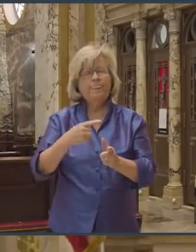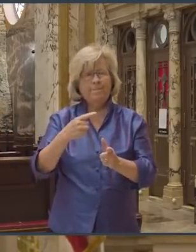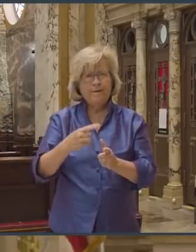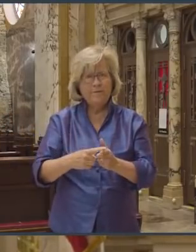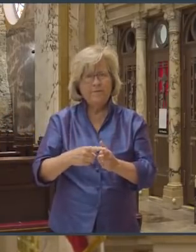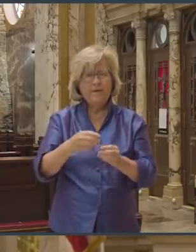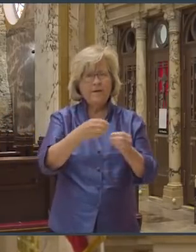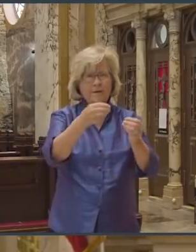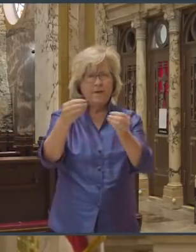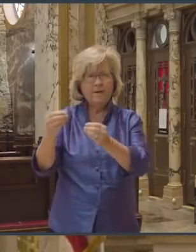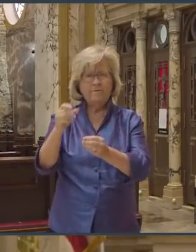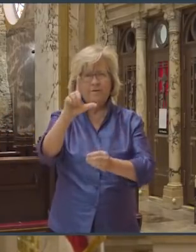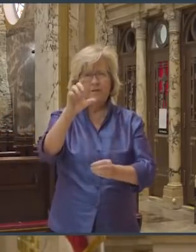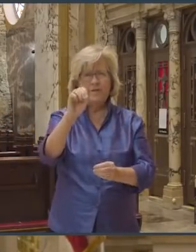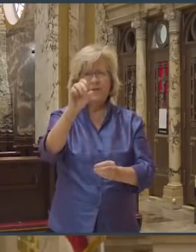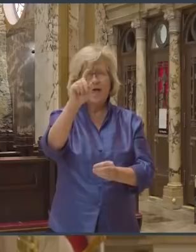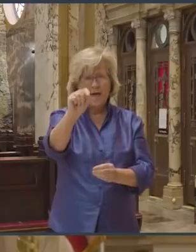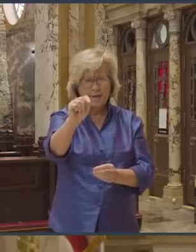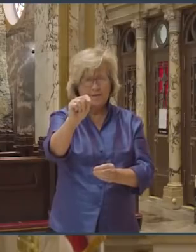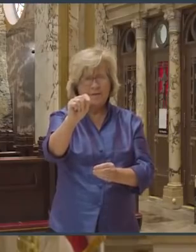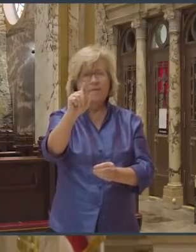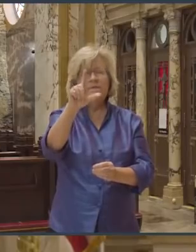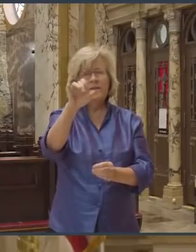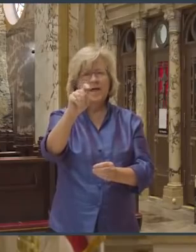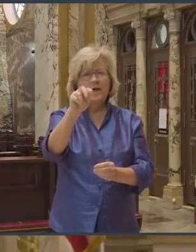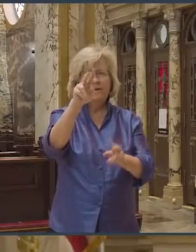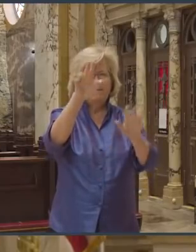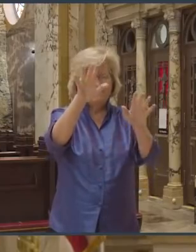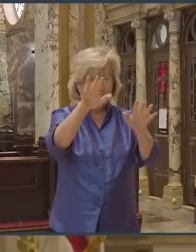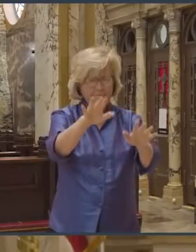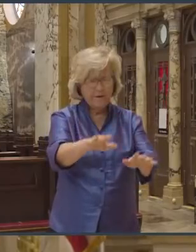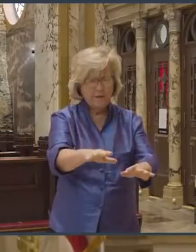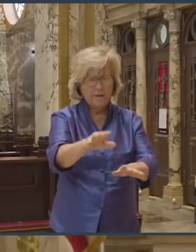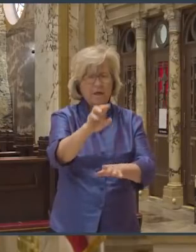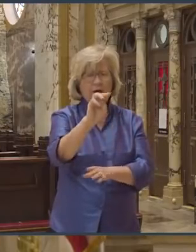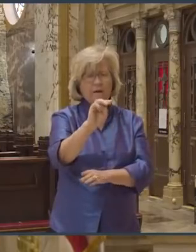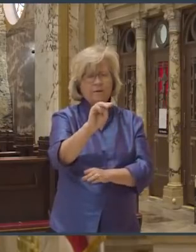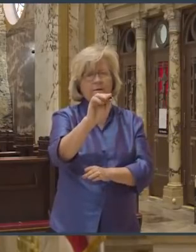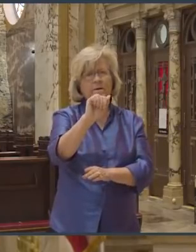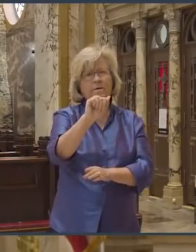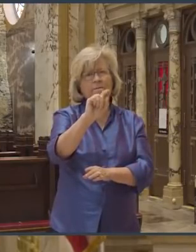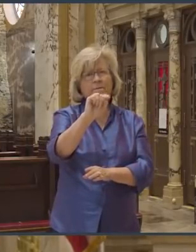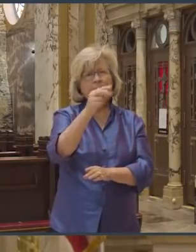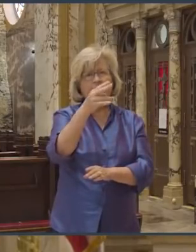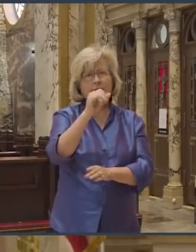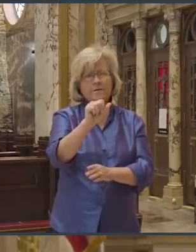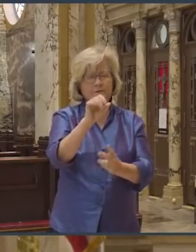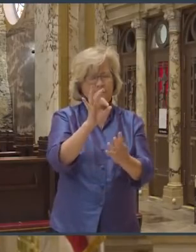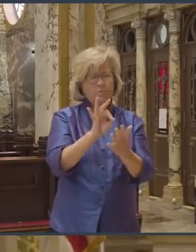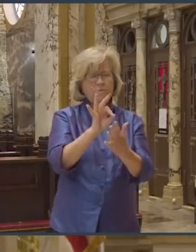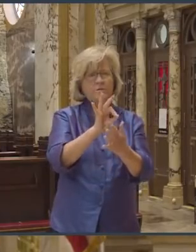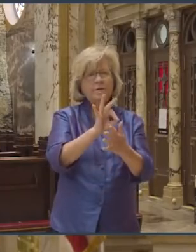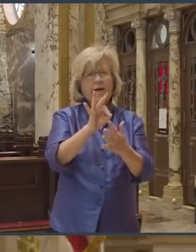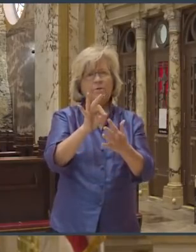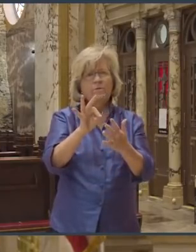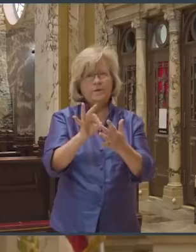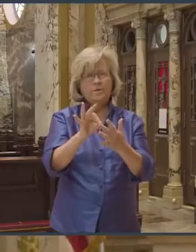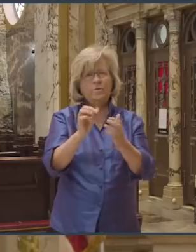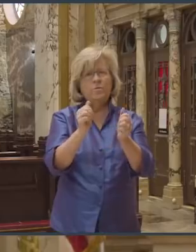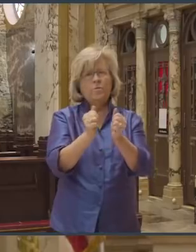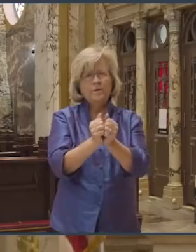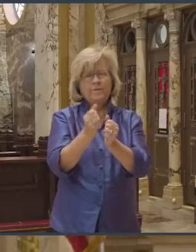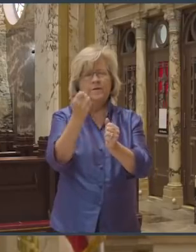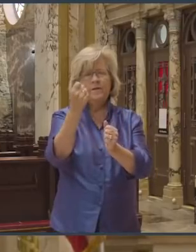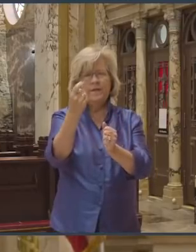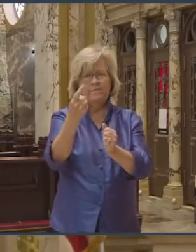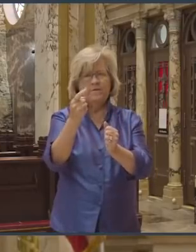and the lot fell upon Matthias, and he was accounted among the 11 apostles.